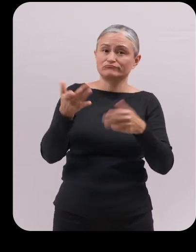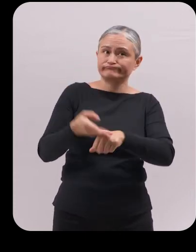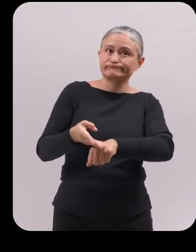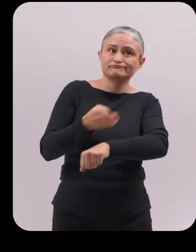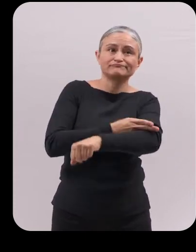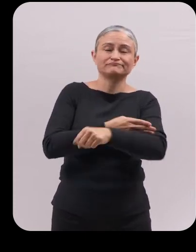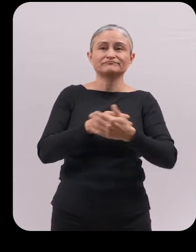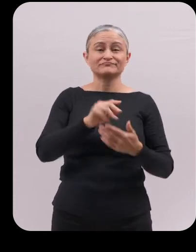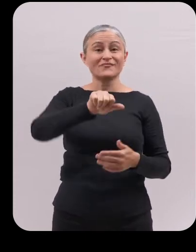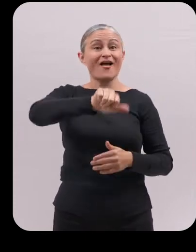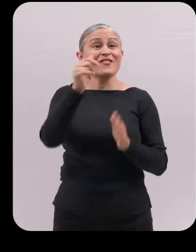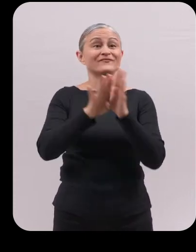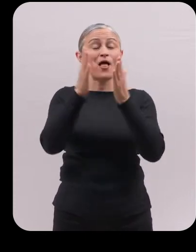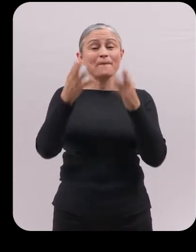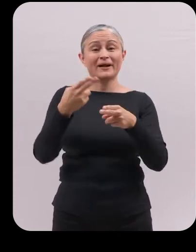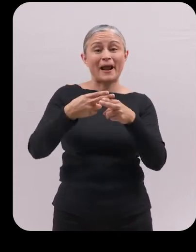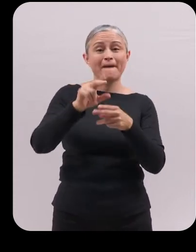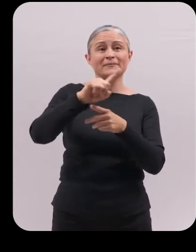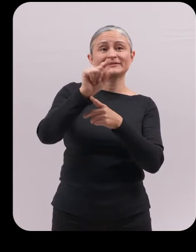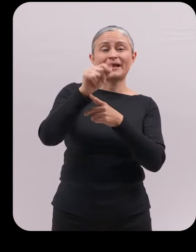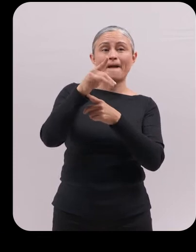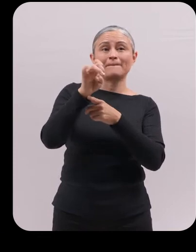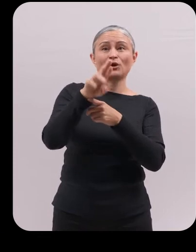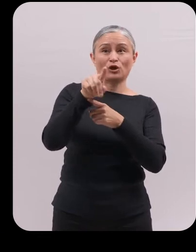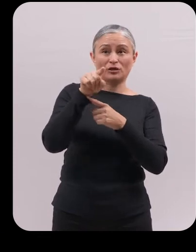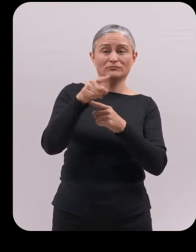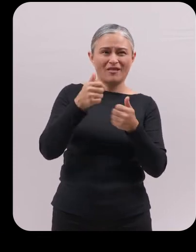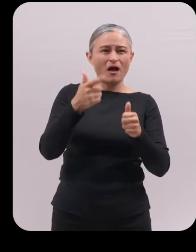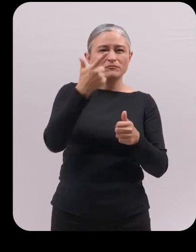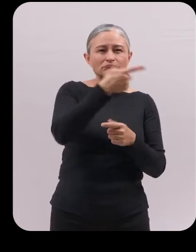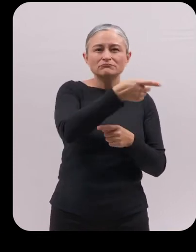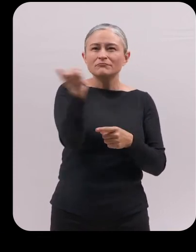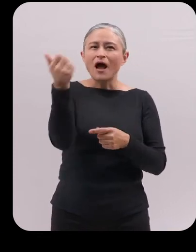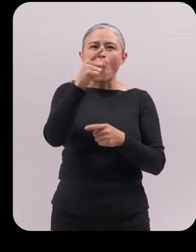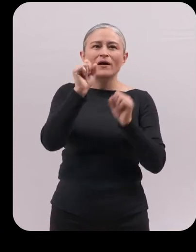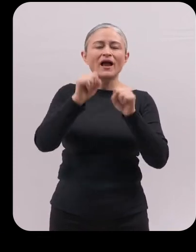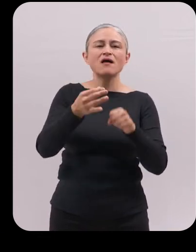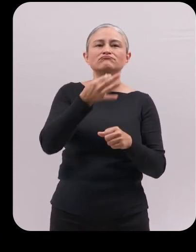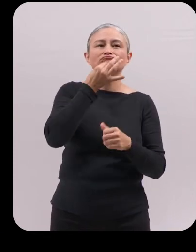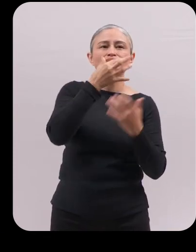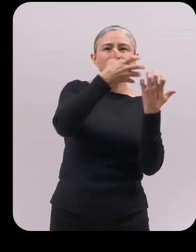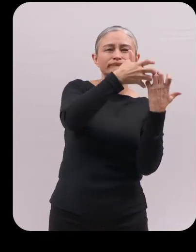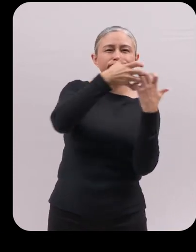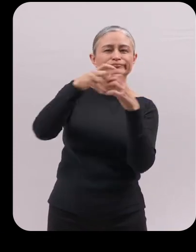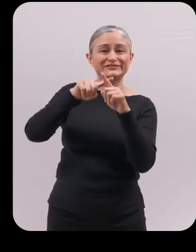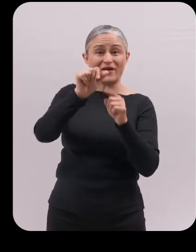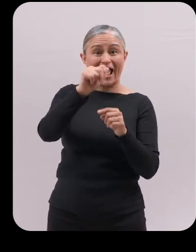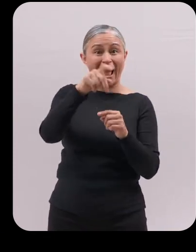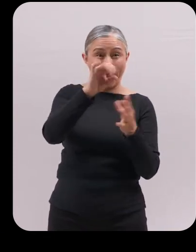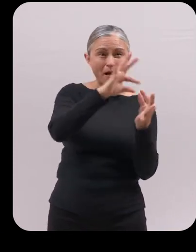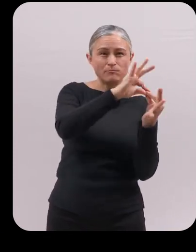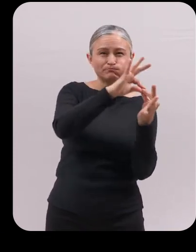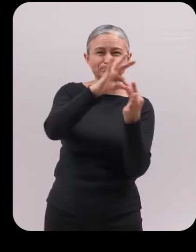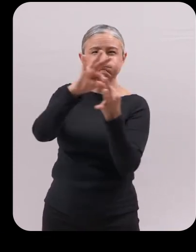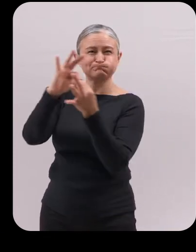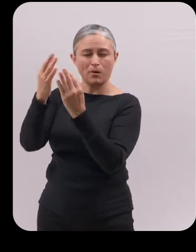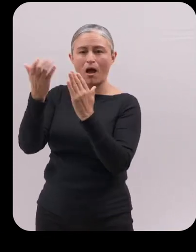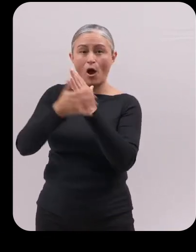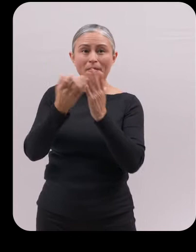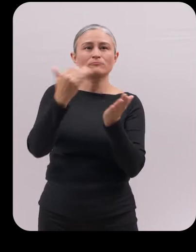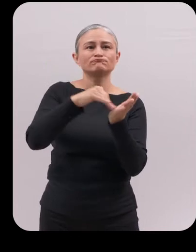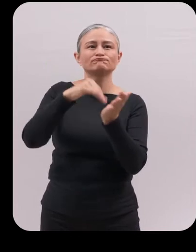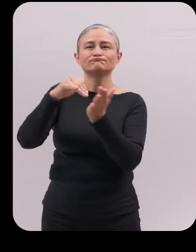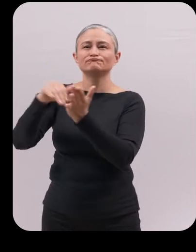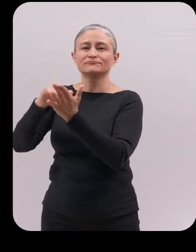Another developer, Zapier, is enabling anybody to seamlessly connect different apps and automate repetitive tasks like